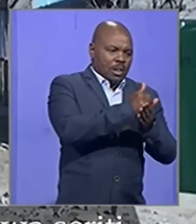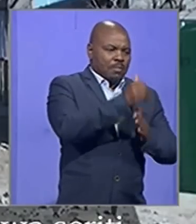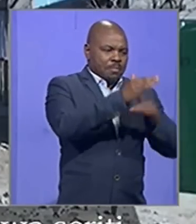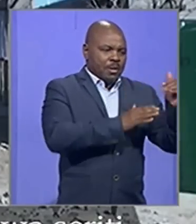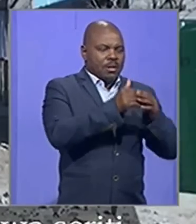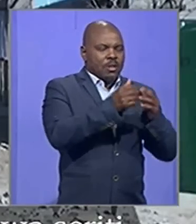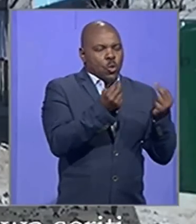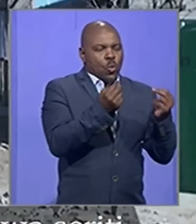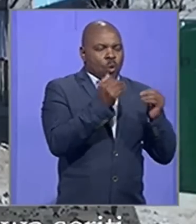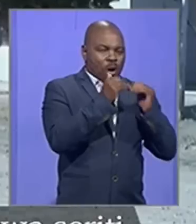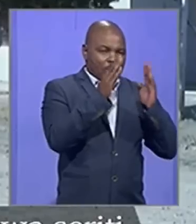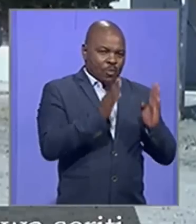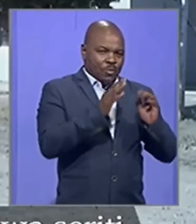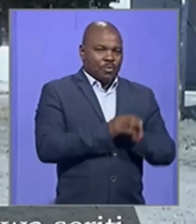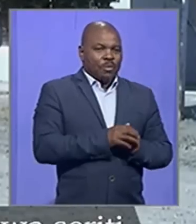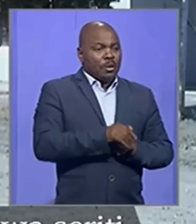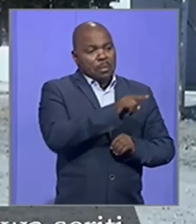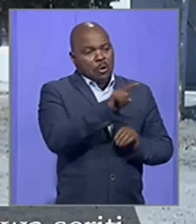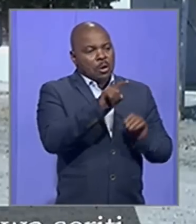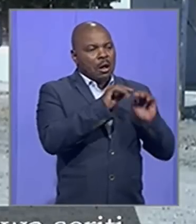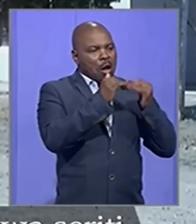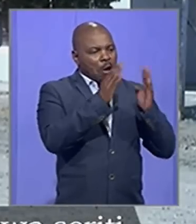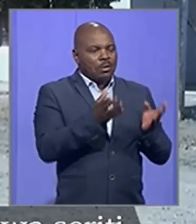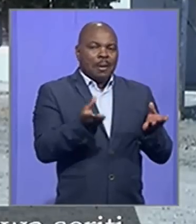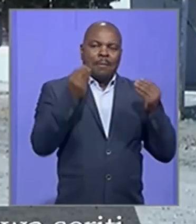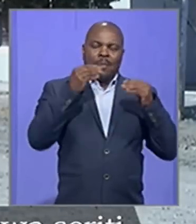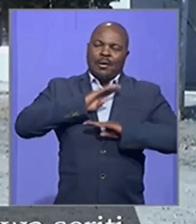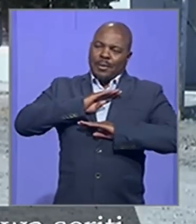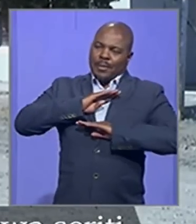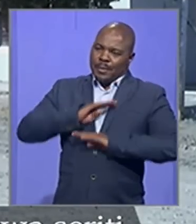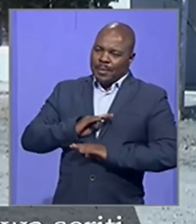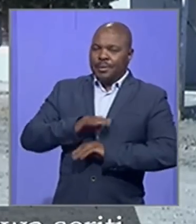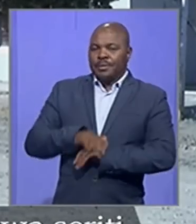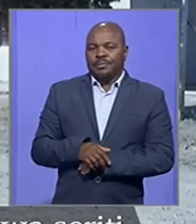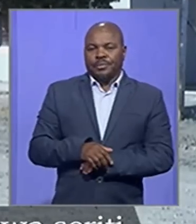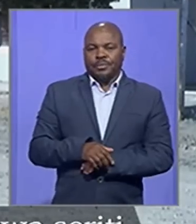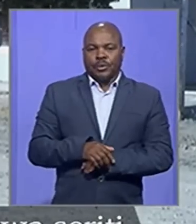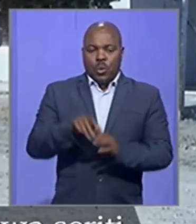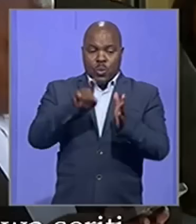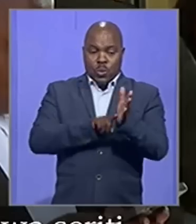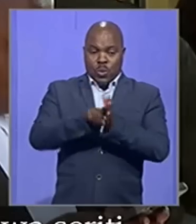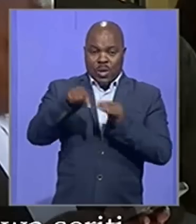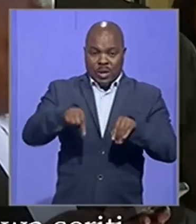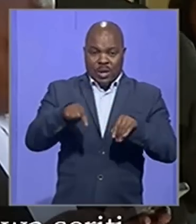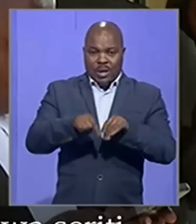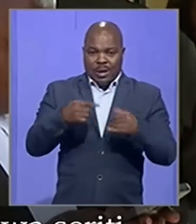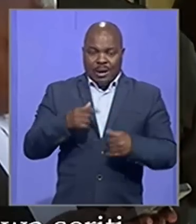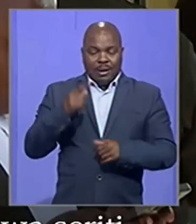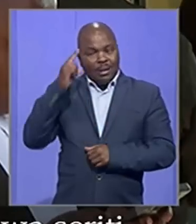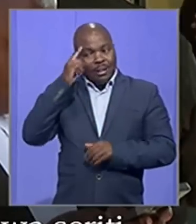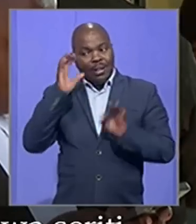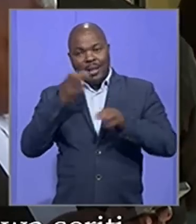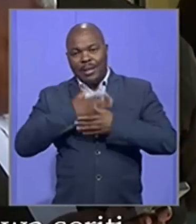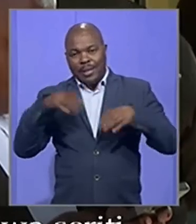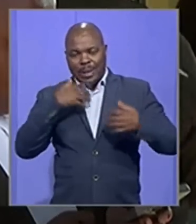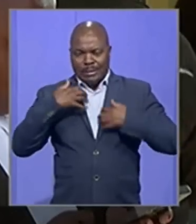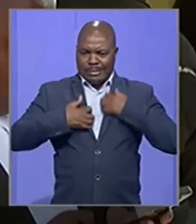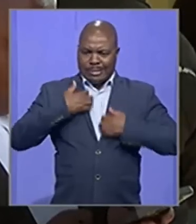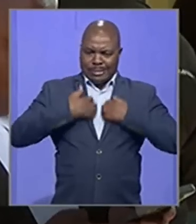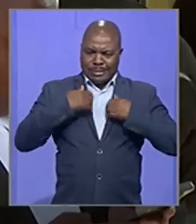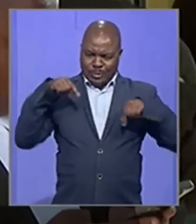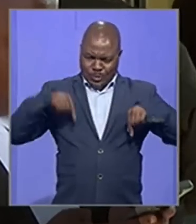dimpšha. Baamogedi ba dintlo ba re bjalo ba imollogile. Bekera ka ofela bogokwa ke botsebe hantle ba ne ke tatetse tsatsing lena